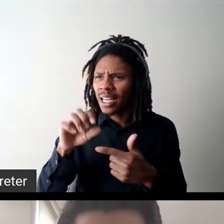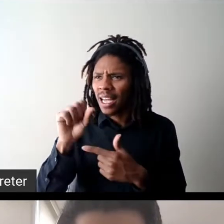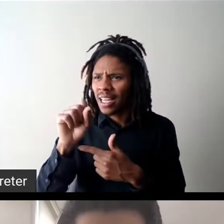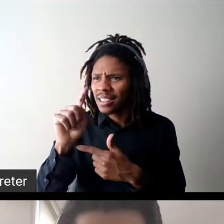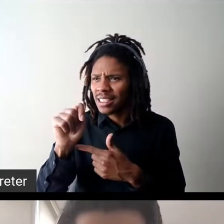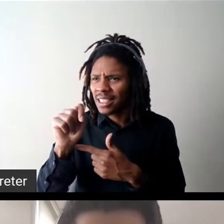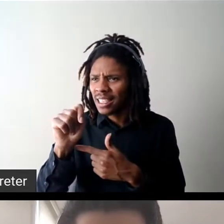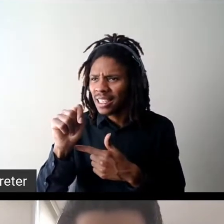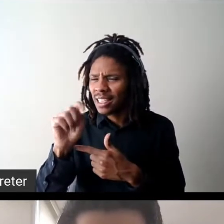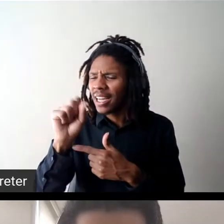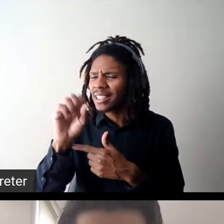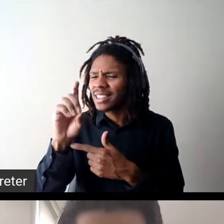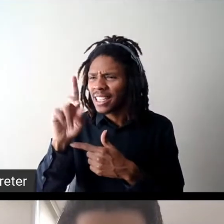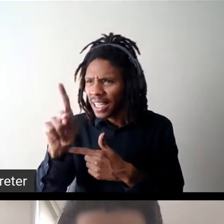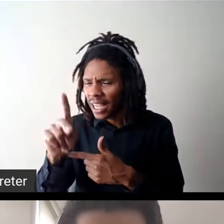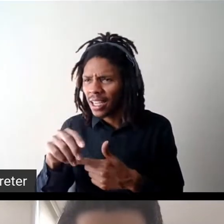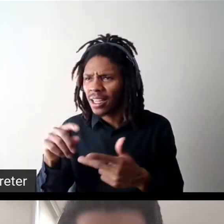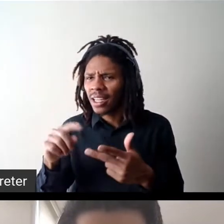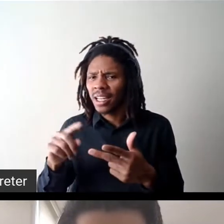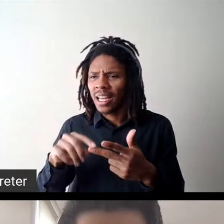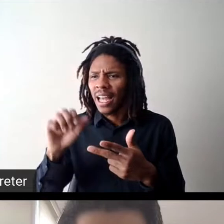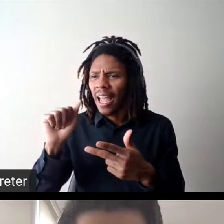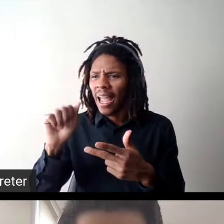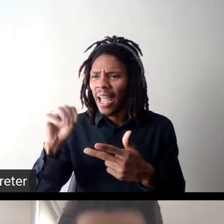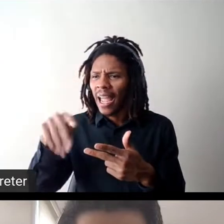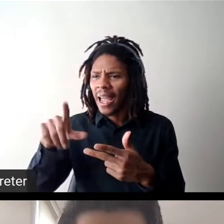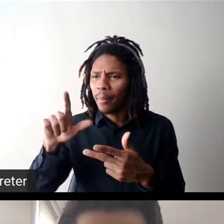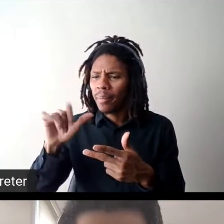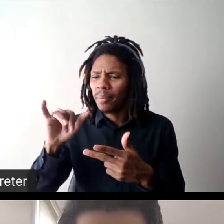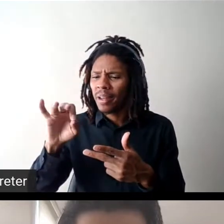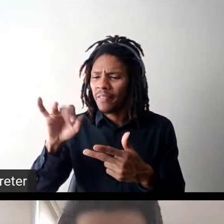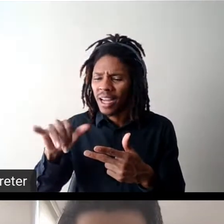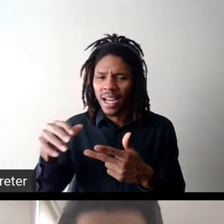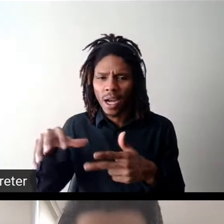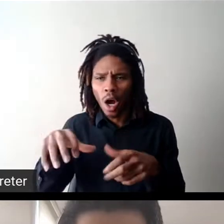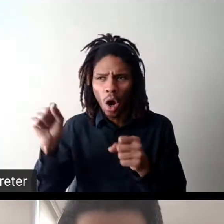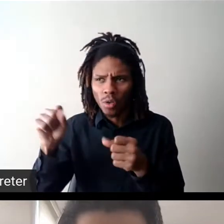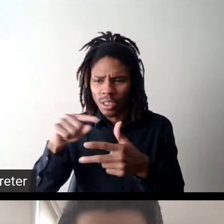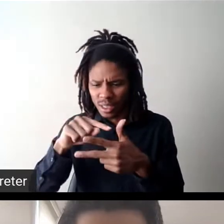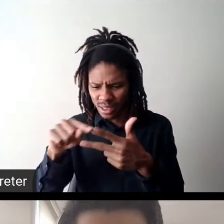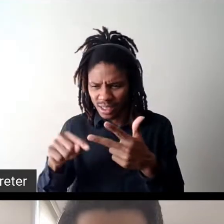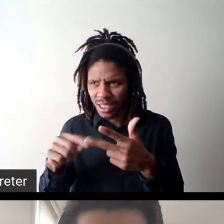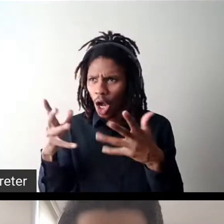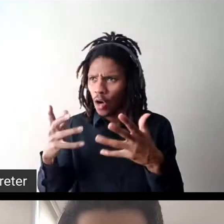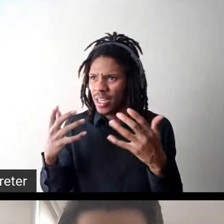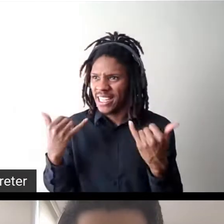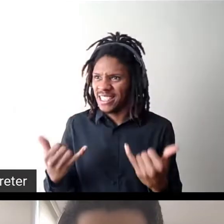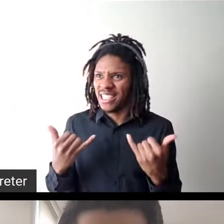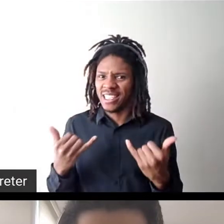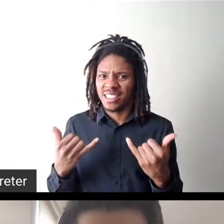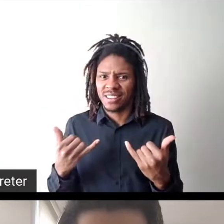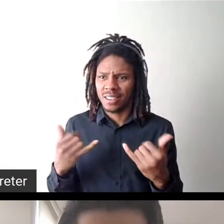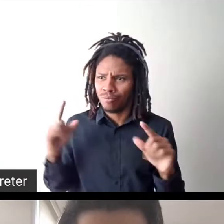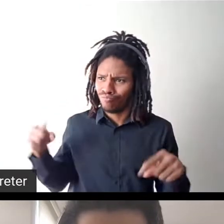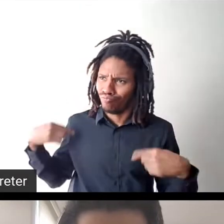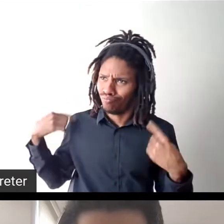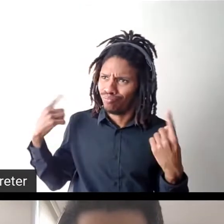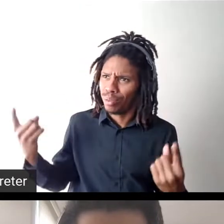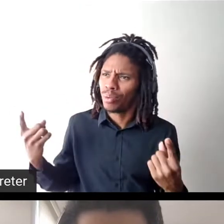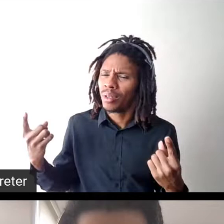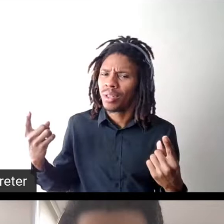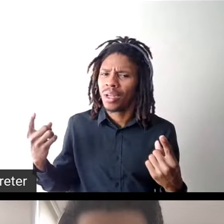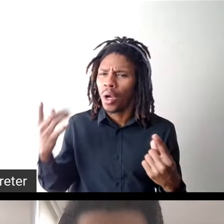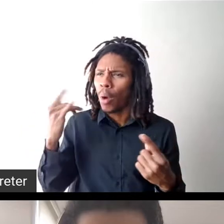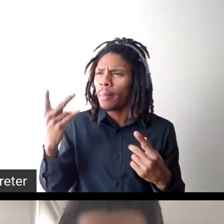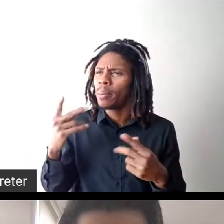SDK, there's Amplify hosting. So these are things that already existed, for a while now, and a lot of people are using